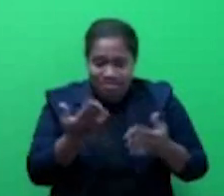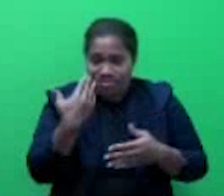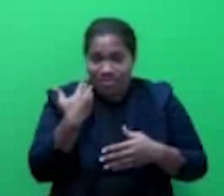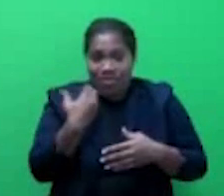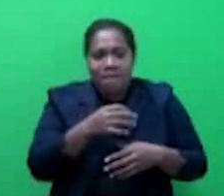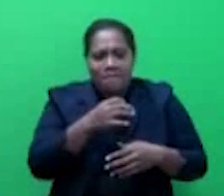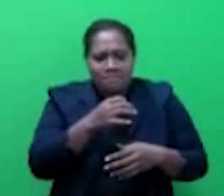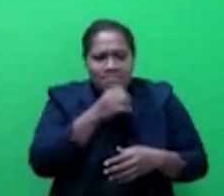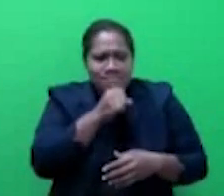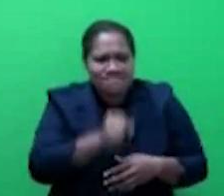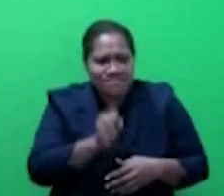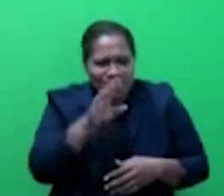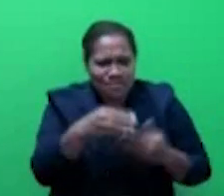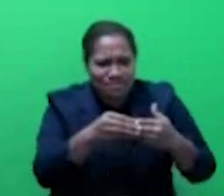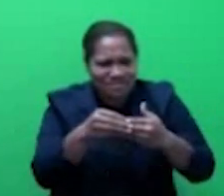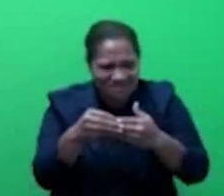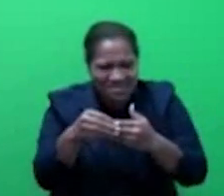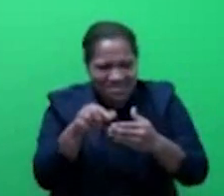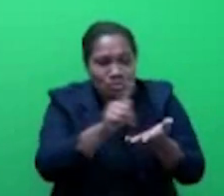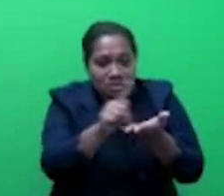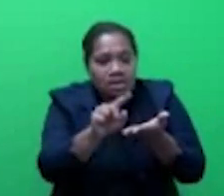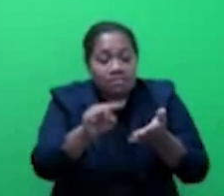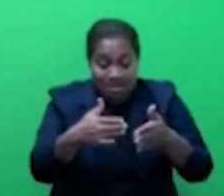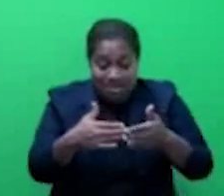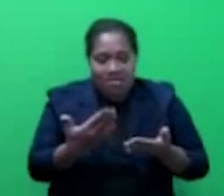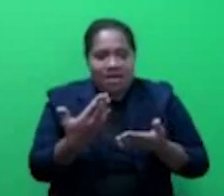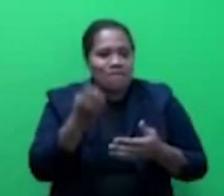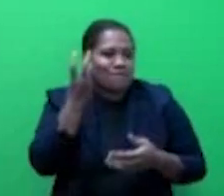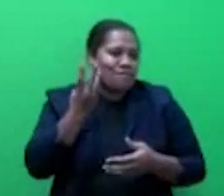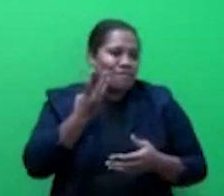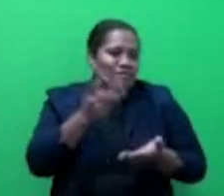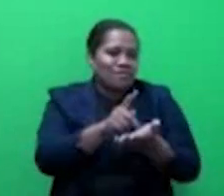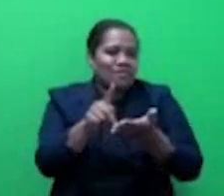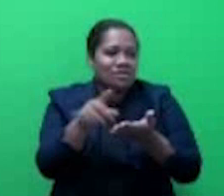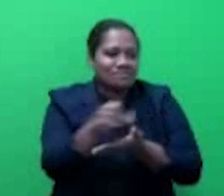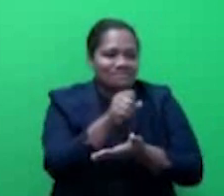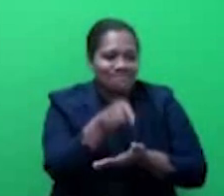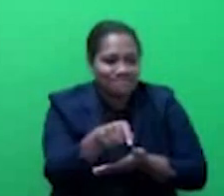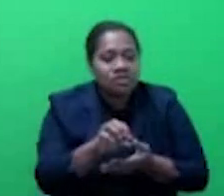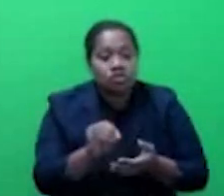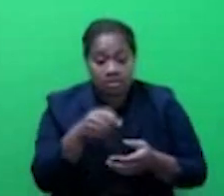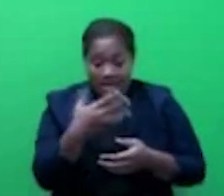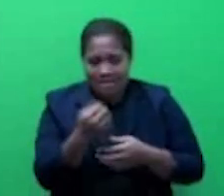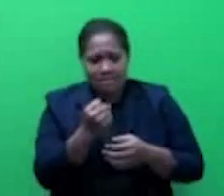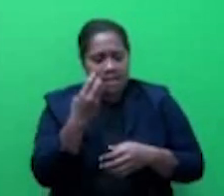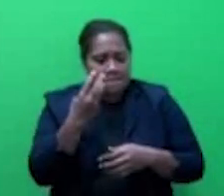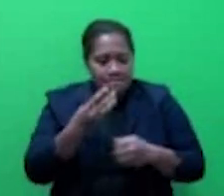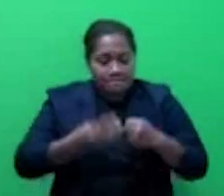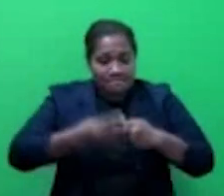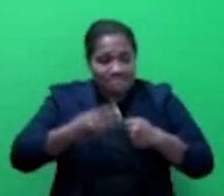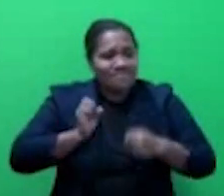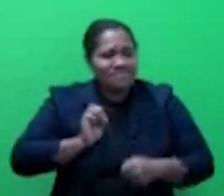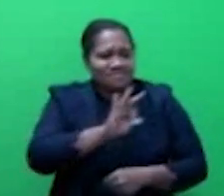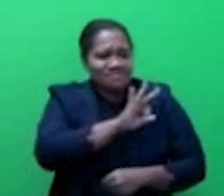staff. To date, there are 49% female and 51% male staff for established positions.